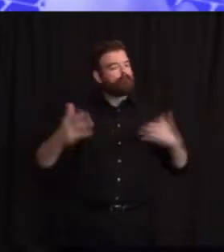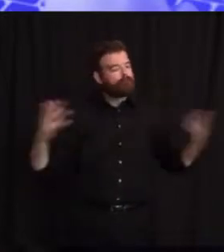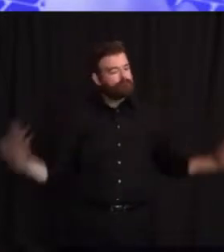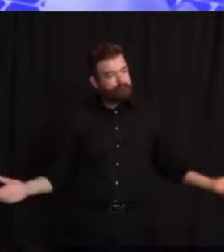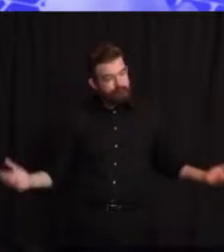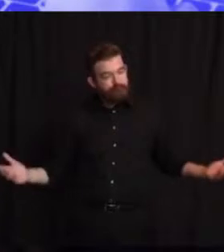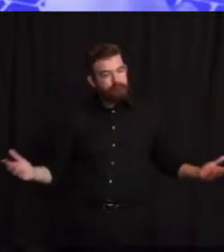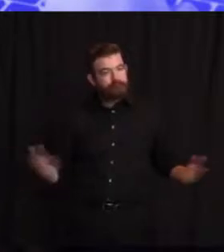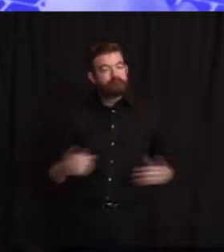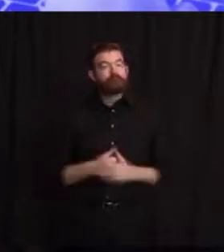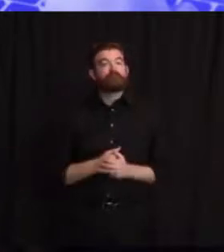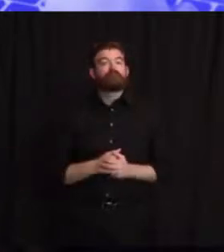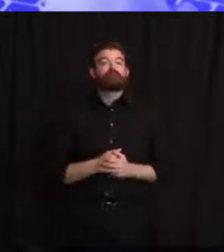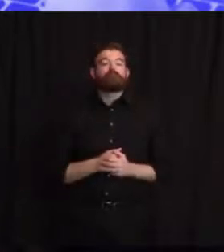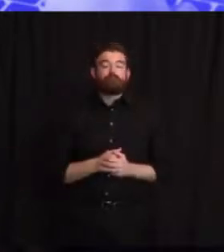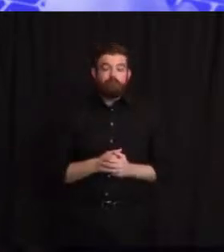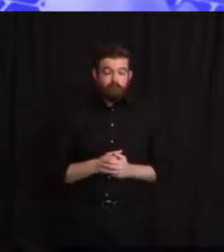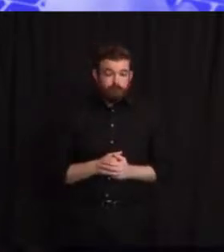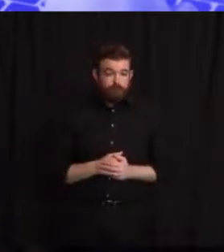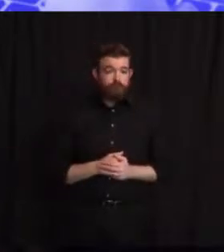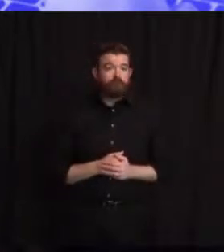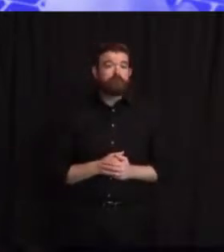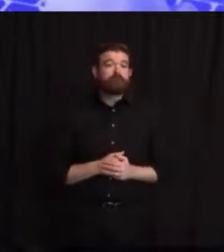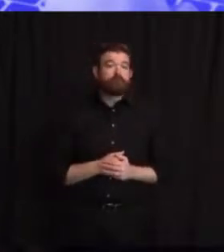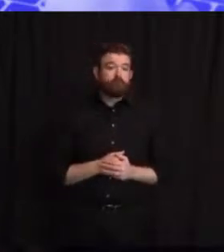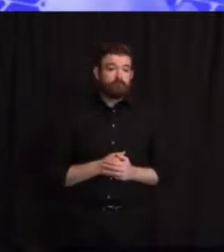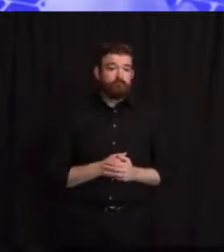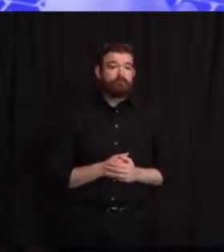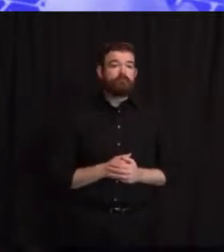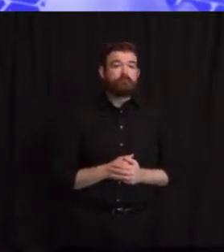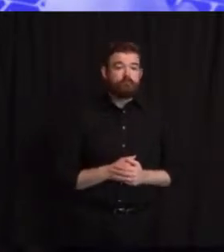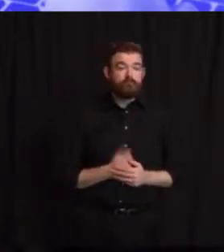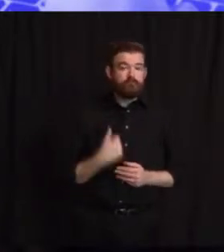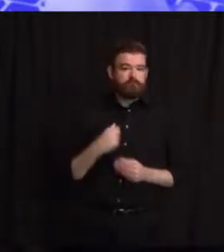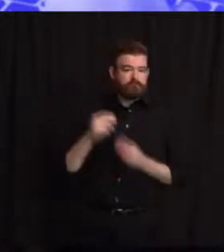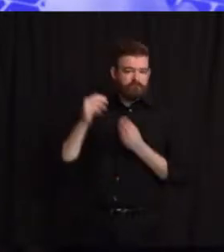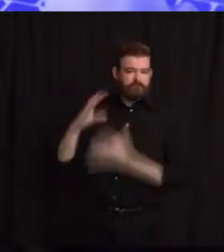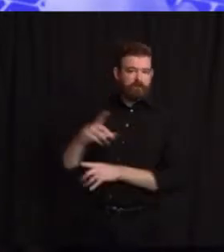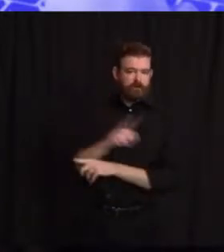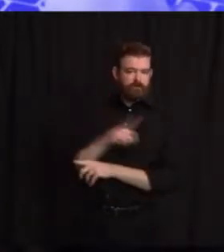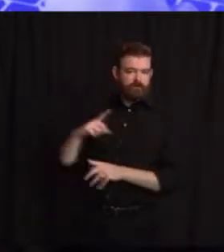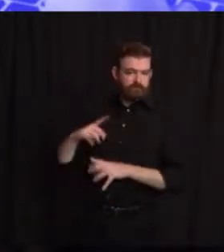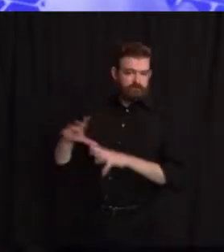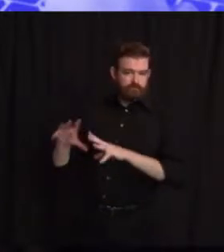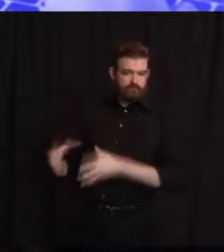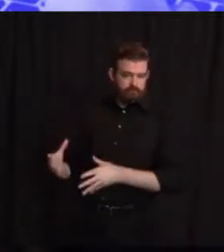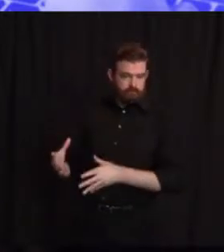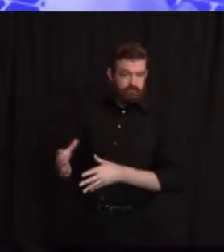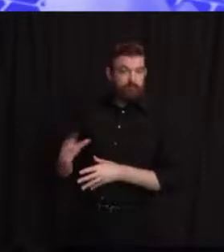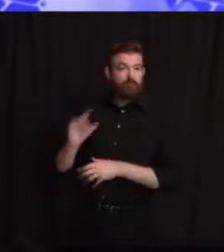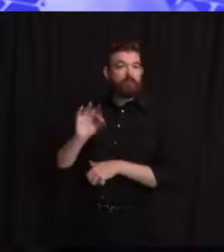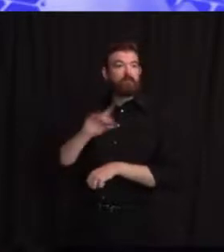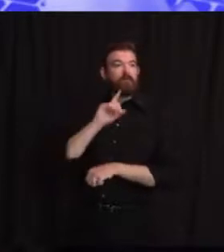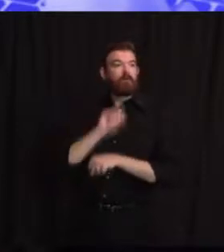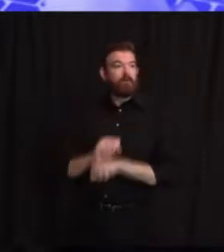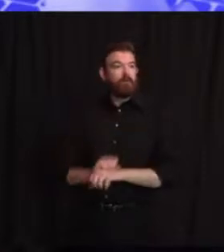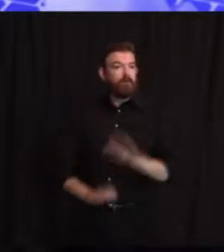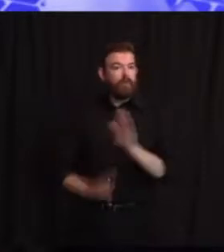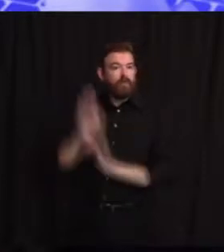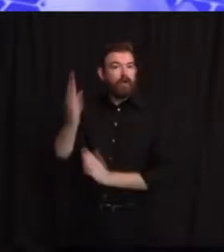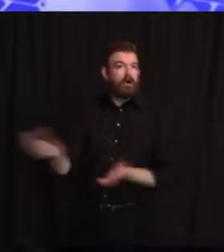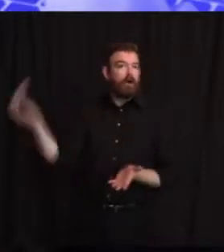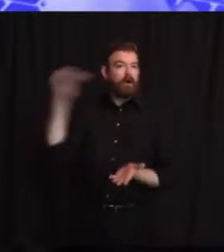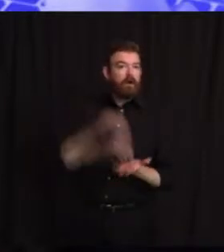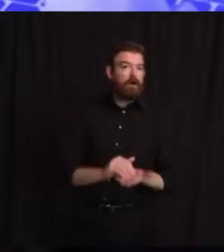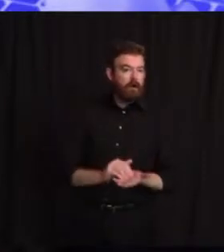we are letting the legislature know that in the event that happens, we could expect a worse outcome to the